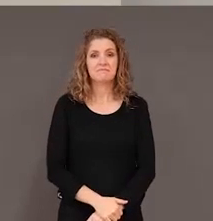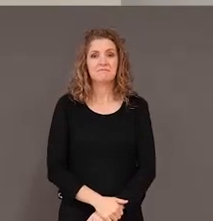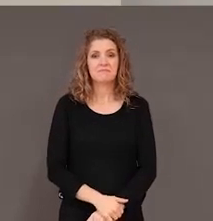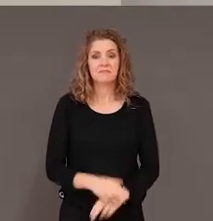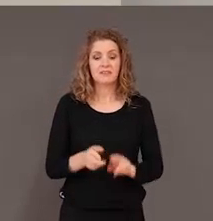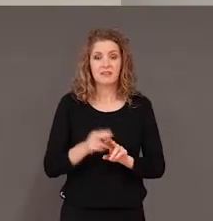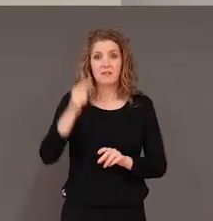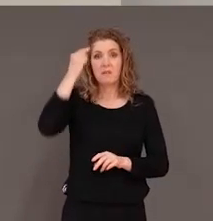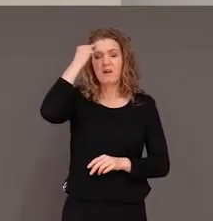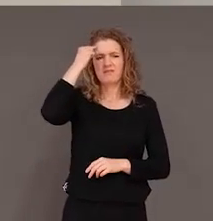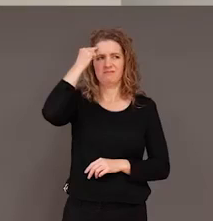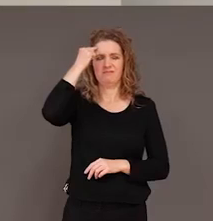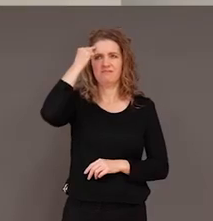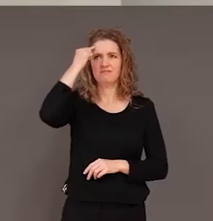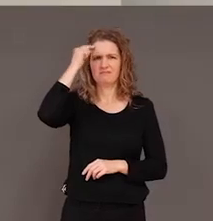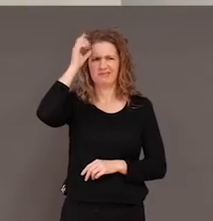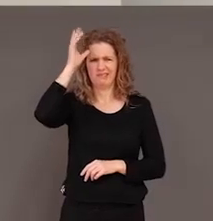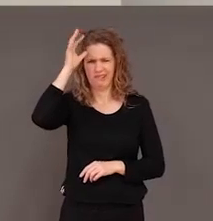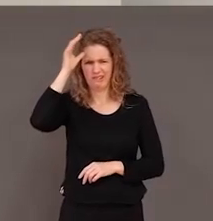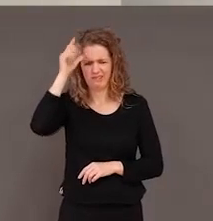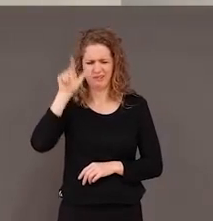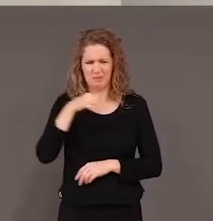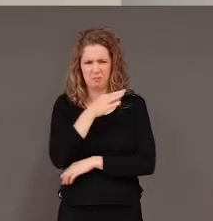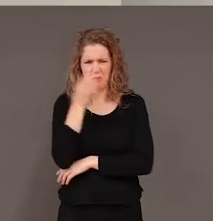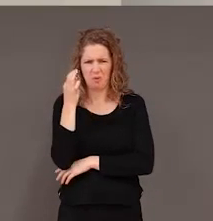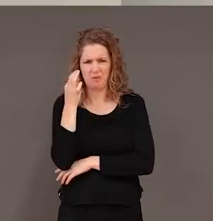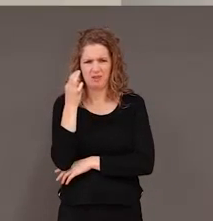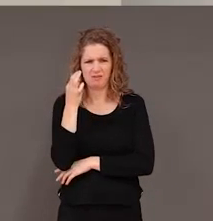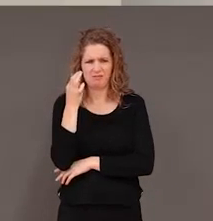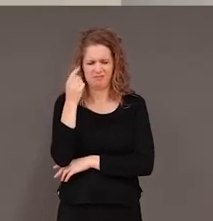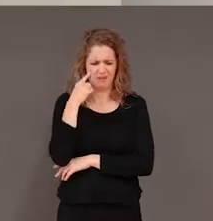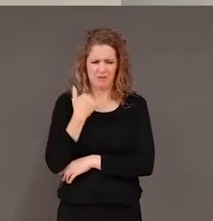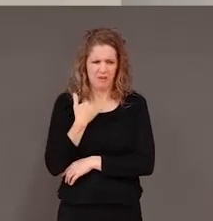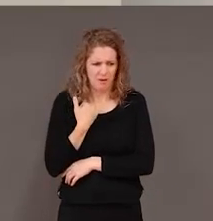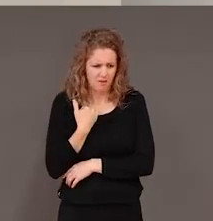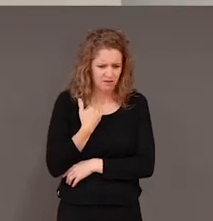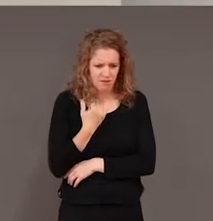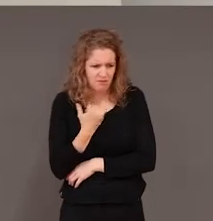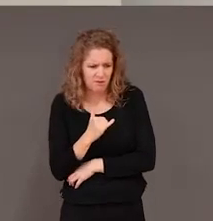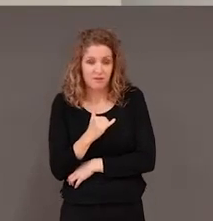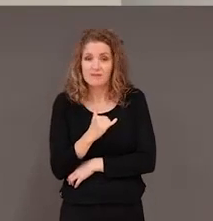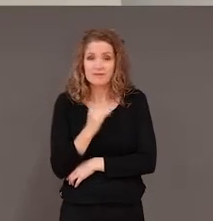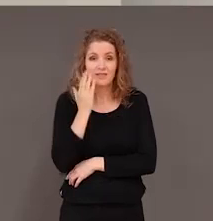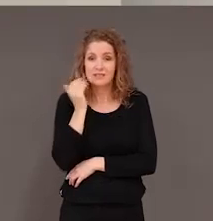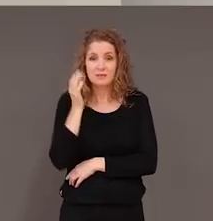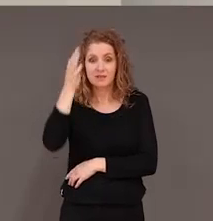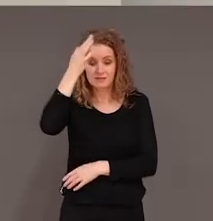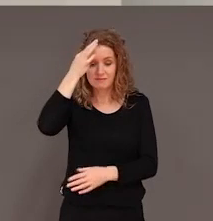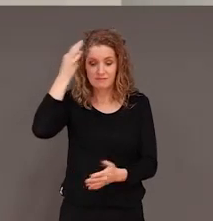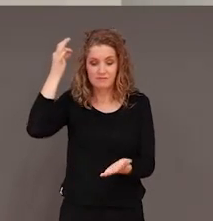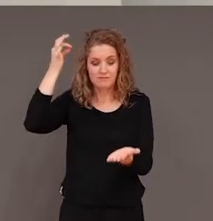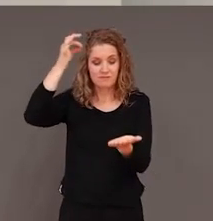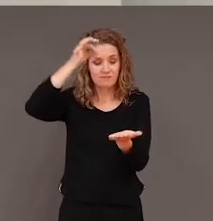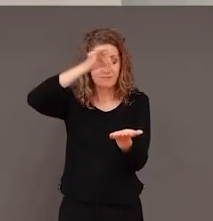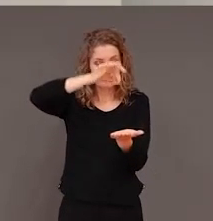If your mind says, this is silly, I'm bored, or I'm not doing it right, well, these are thoughts. So So place these thoughts on leaves